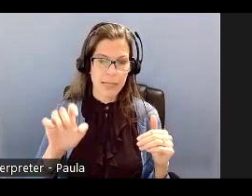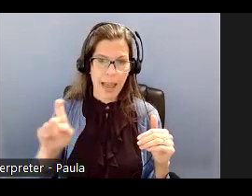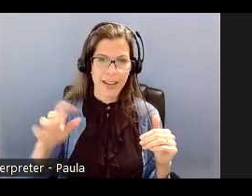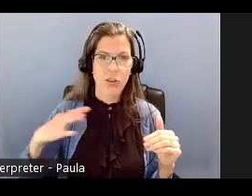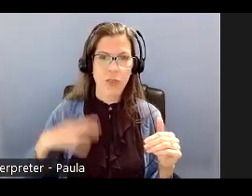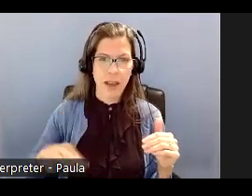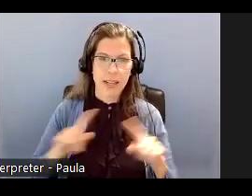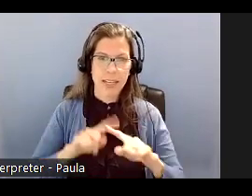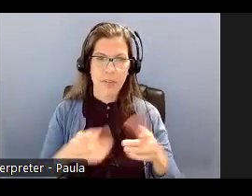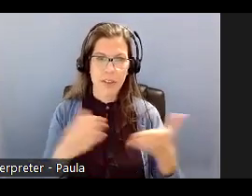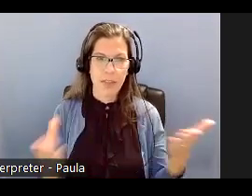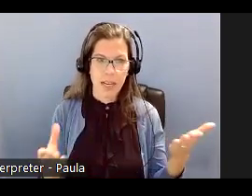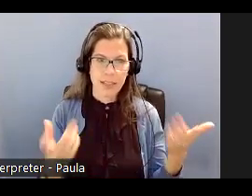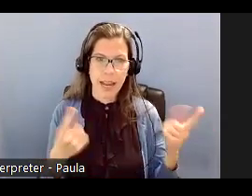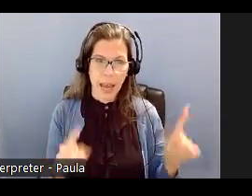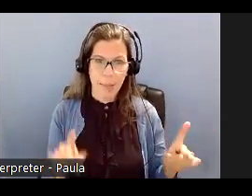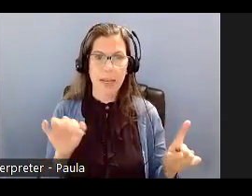on a pending status.